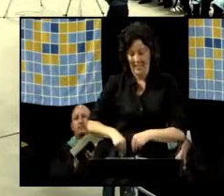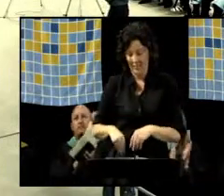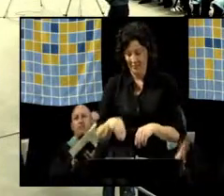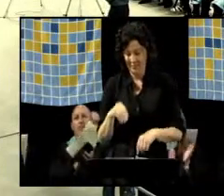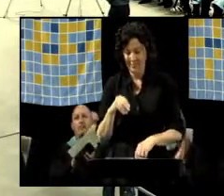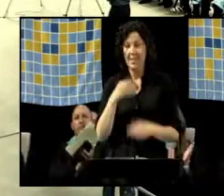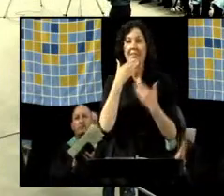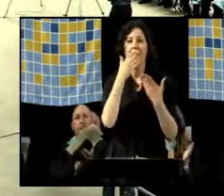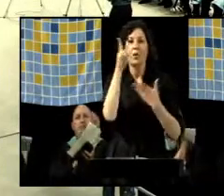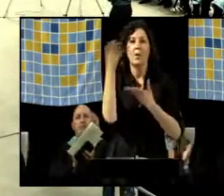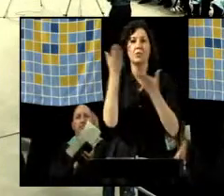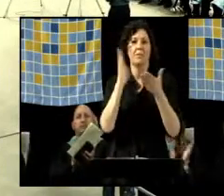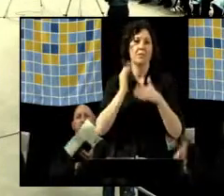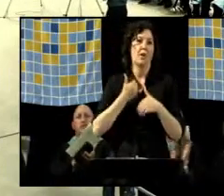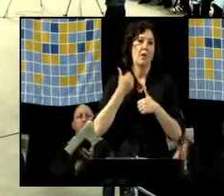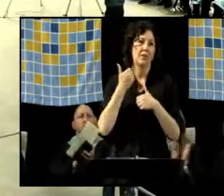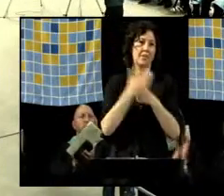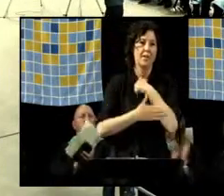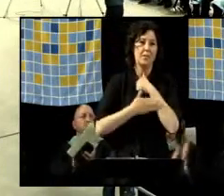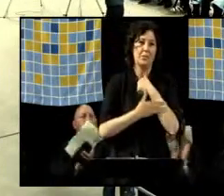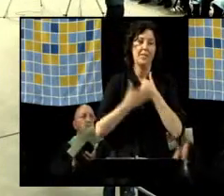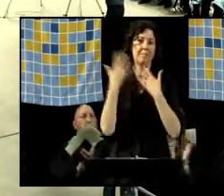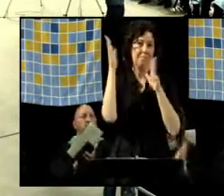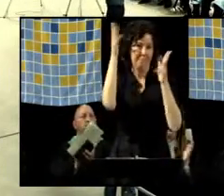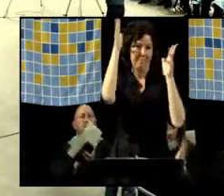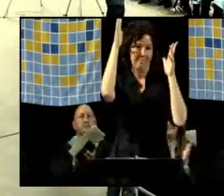to our country.